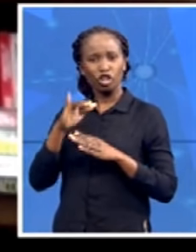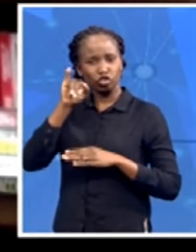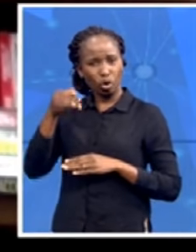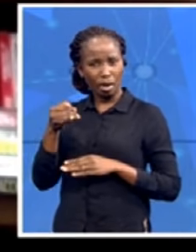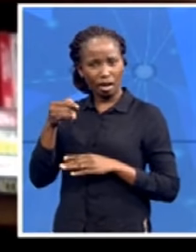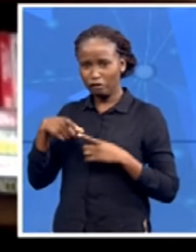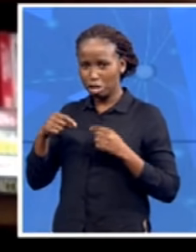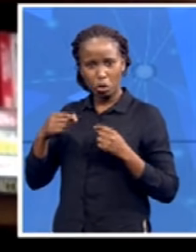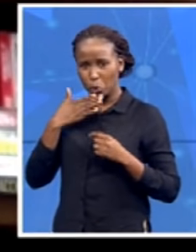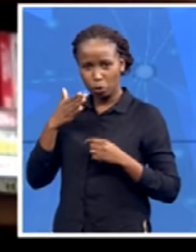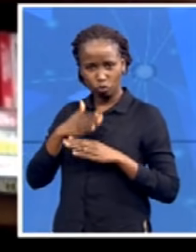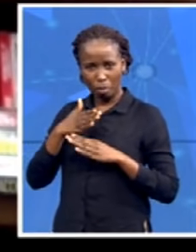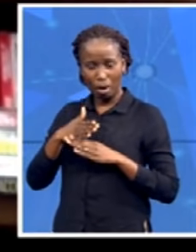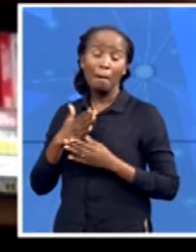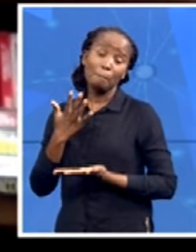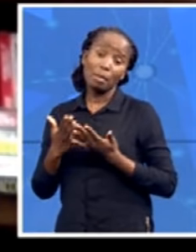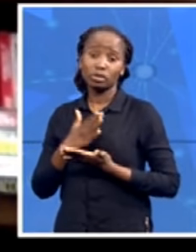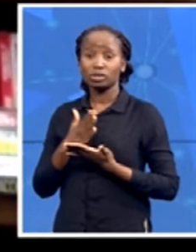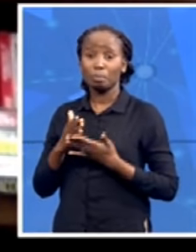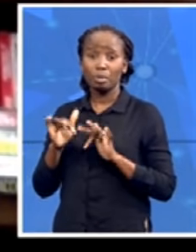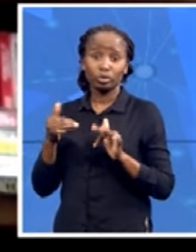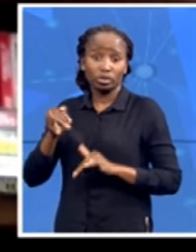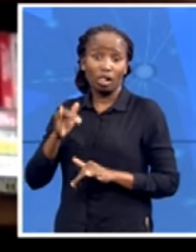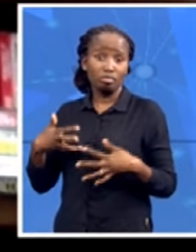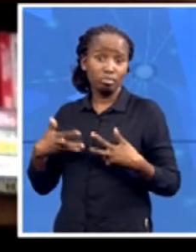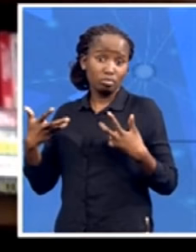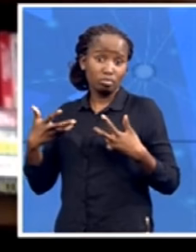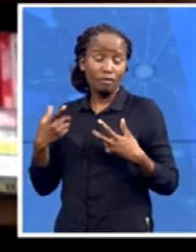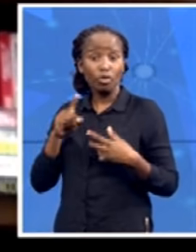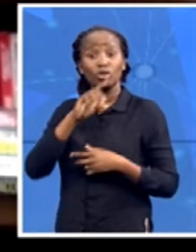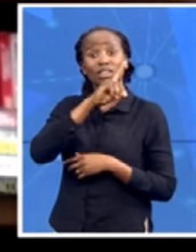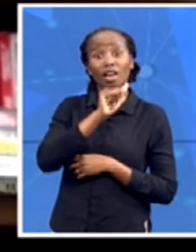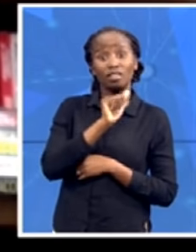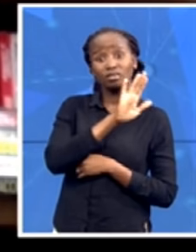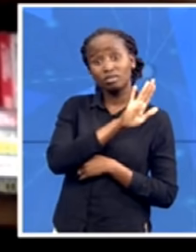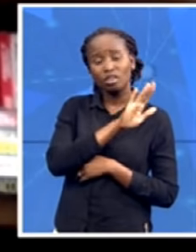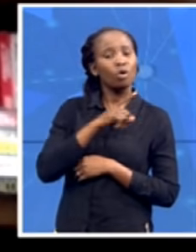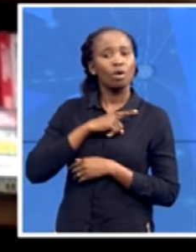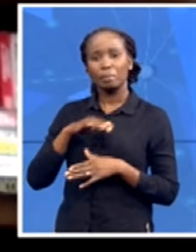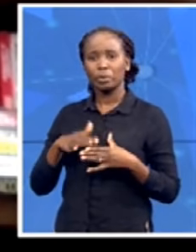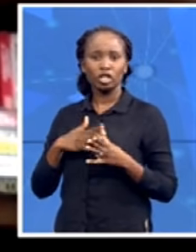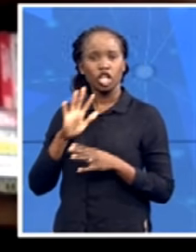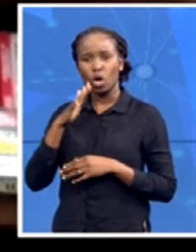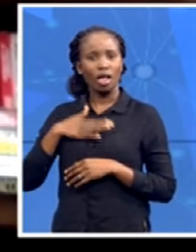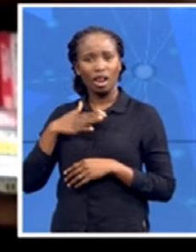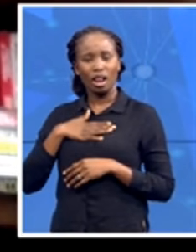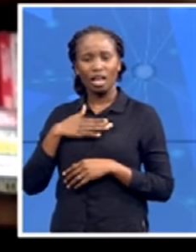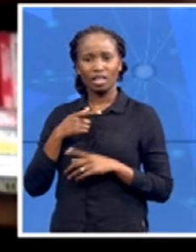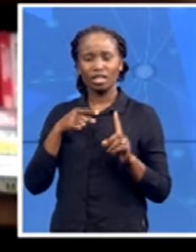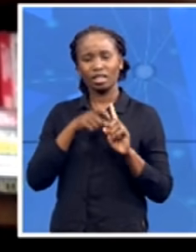grudge against the DA. They don't like the way Musi Maimane was booted